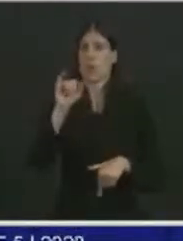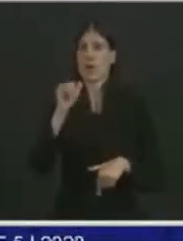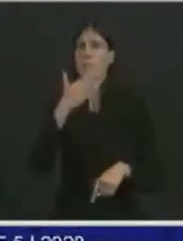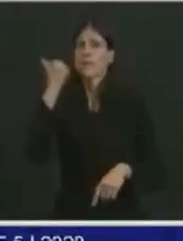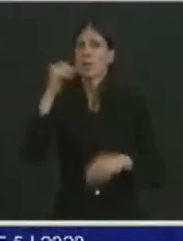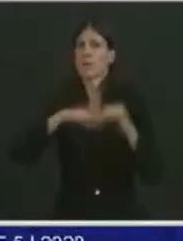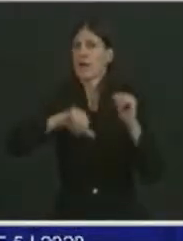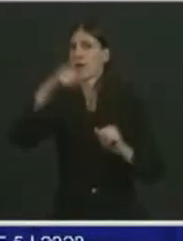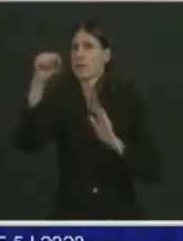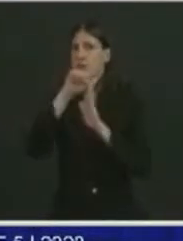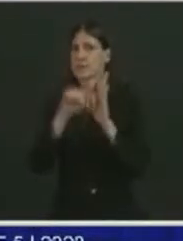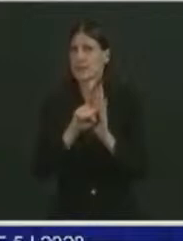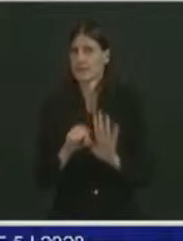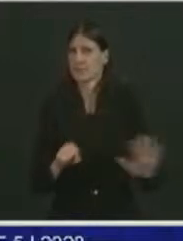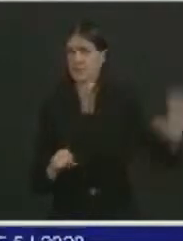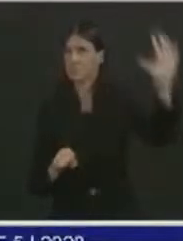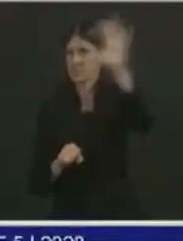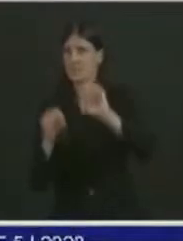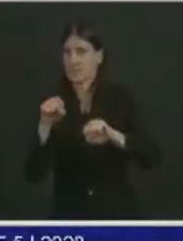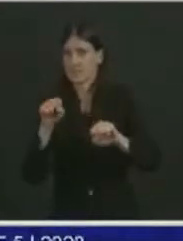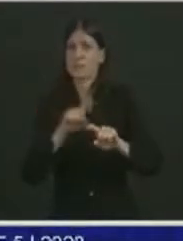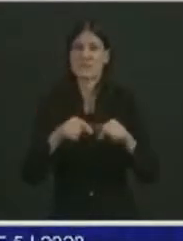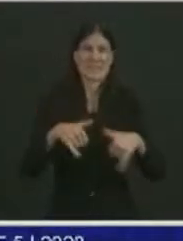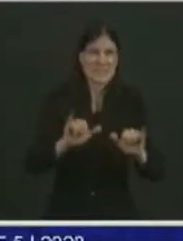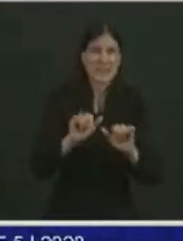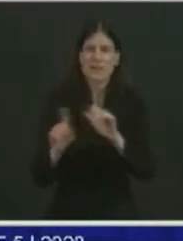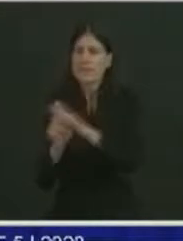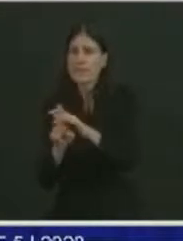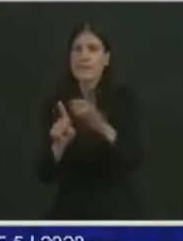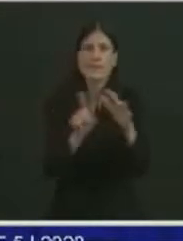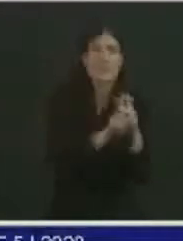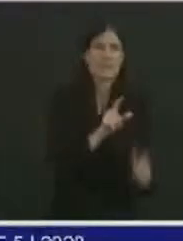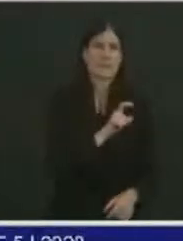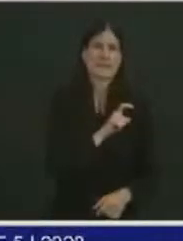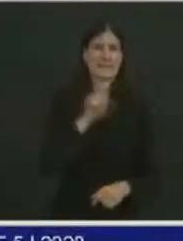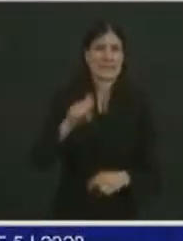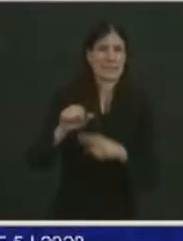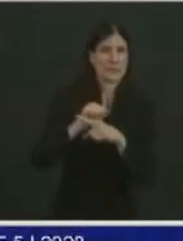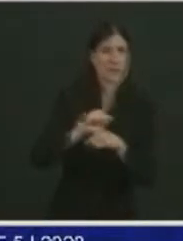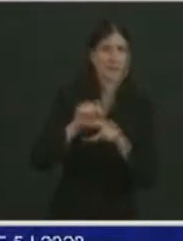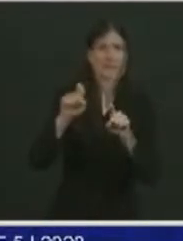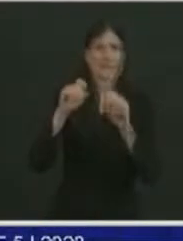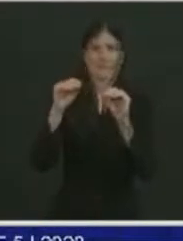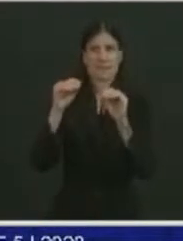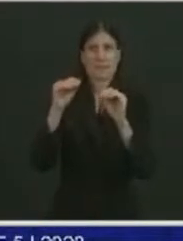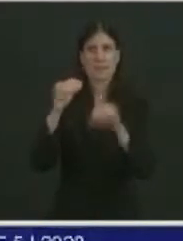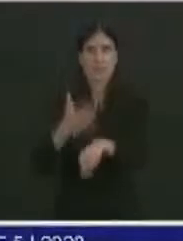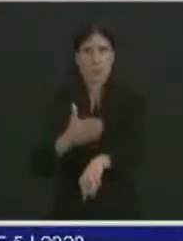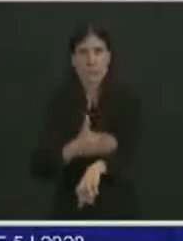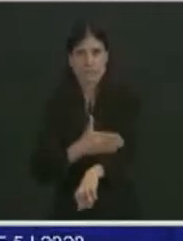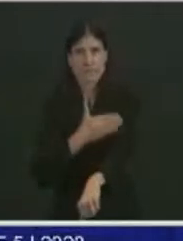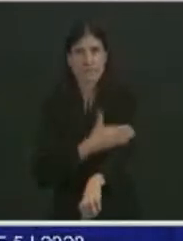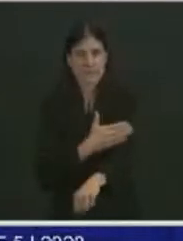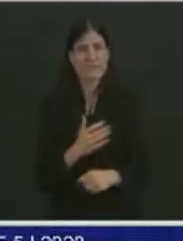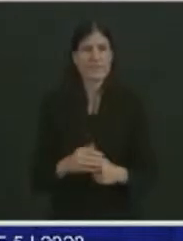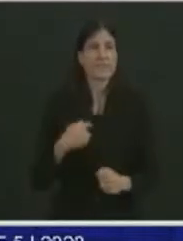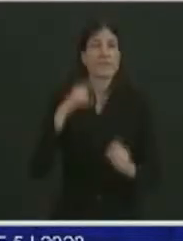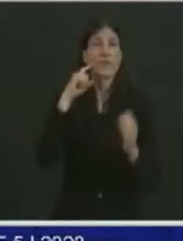have a lot of work to do. So there are other places around the country where you see, and I